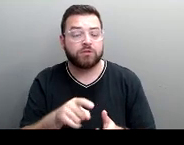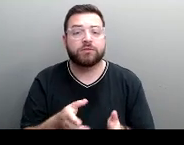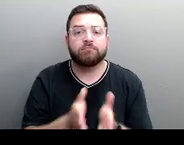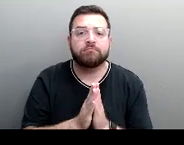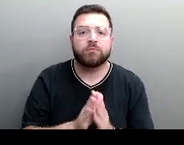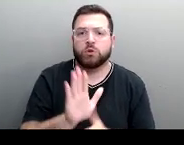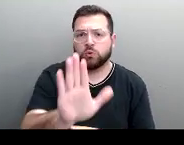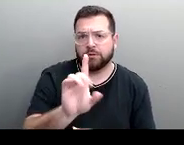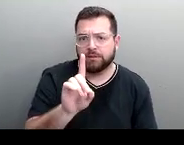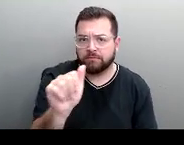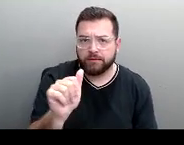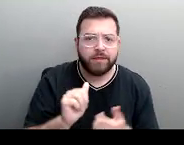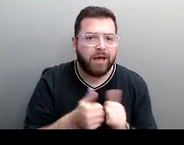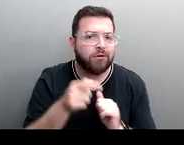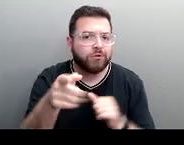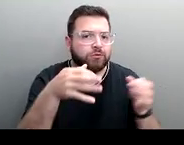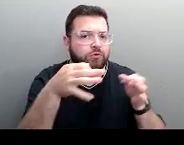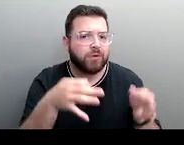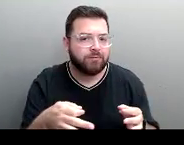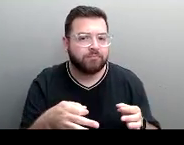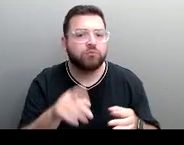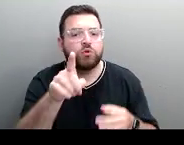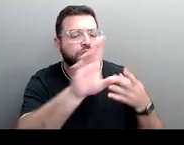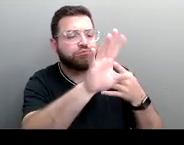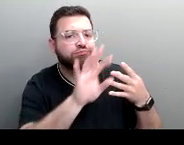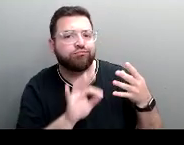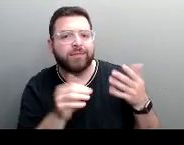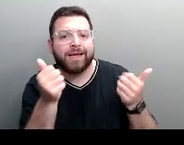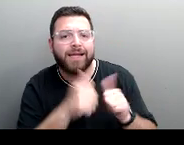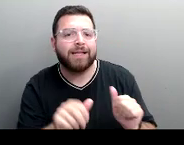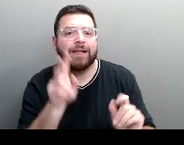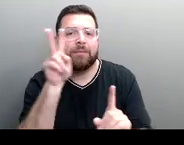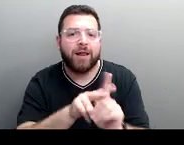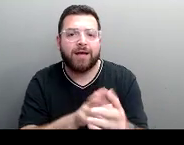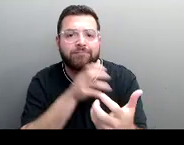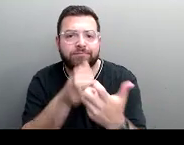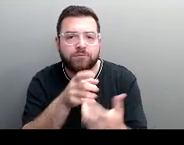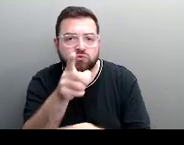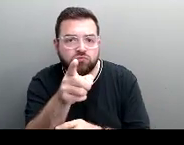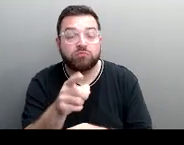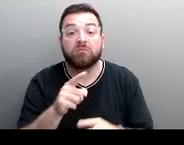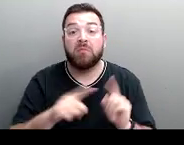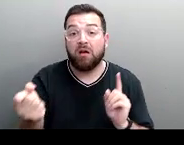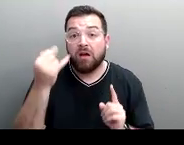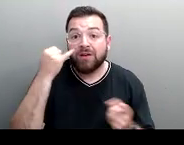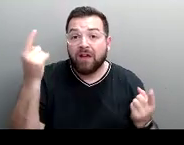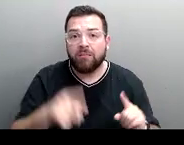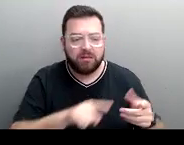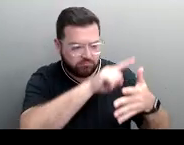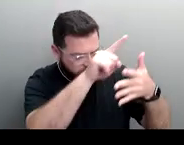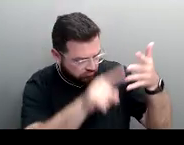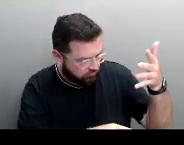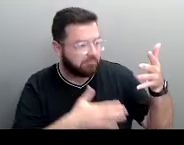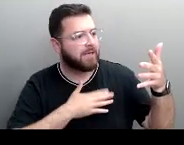your disability? So you would checkmark any that apply to you. However, if you have a disability that is not listed on this